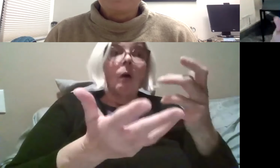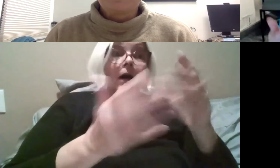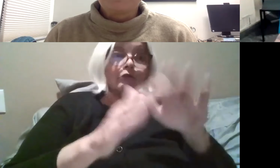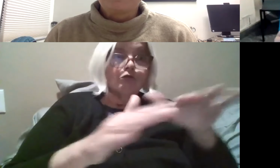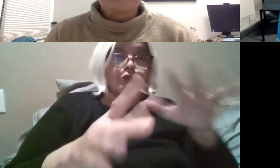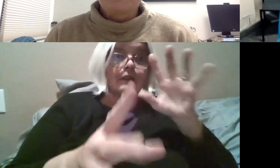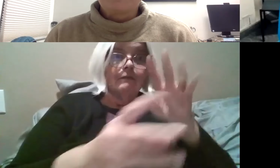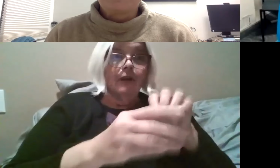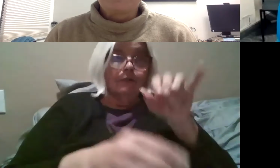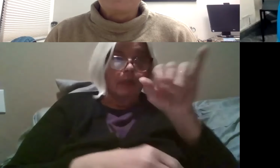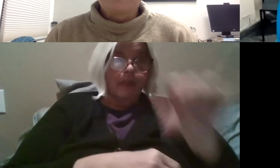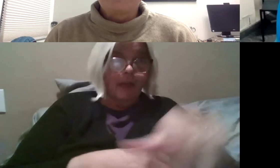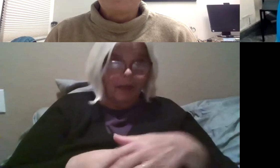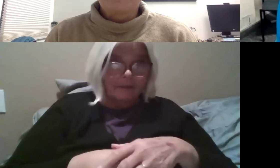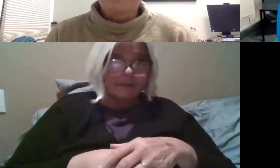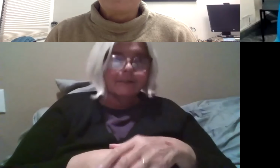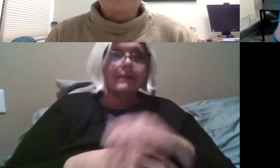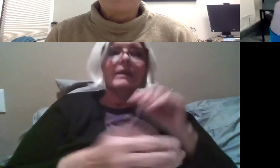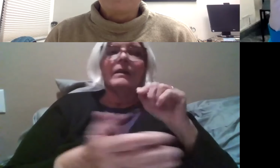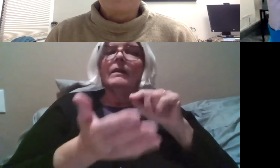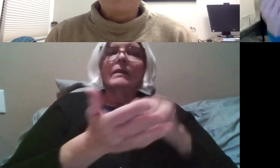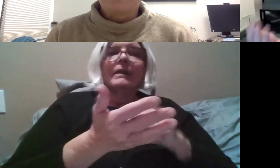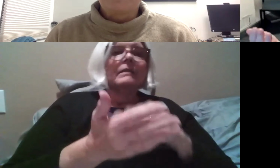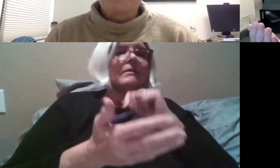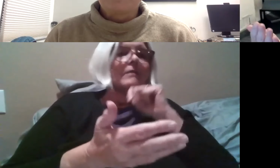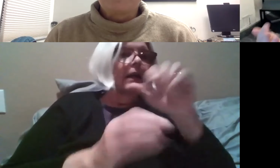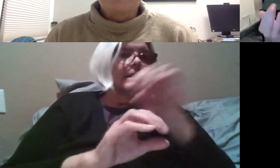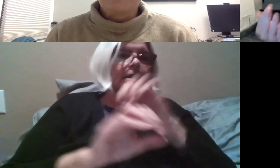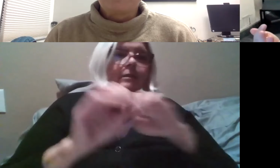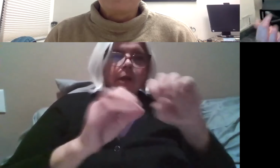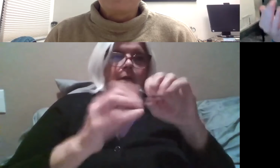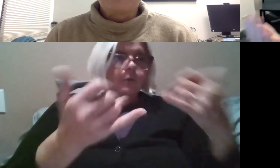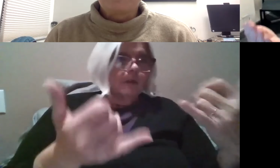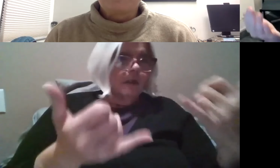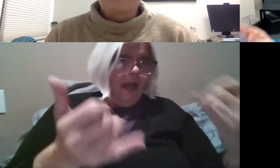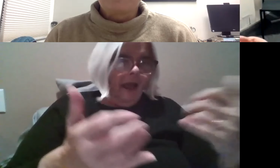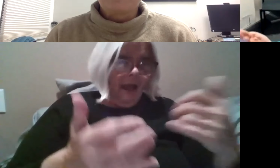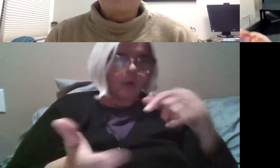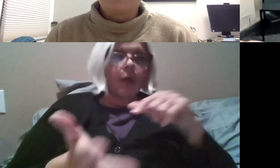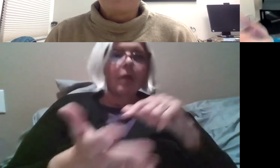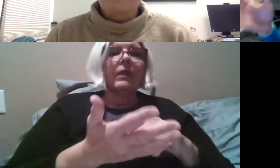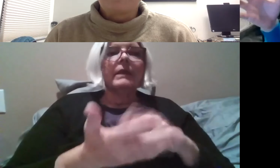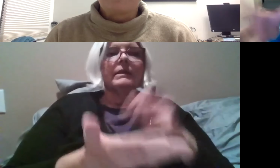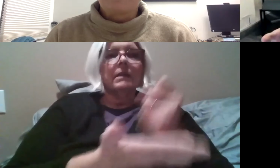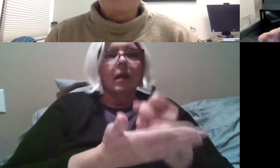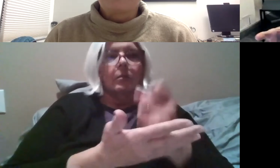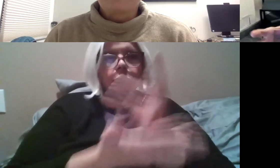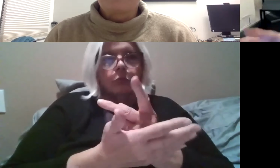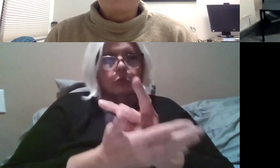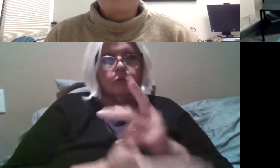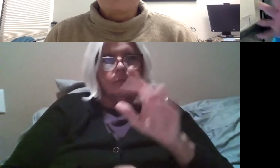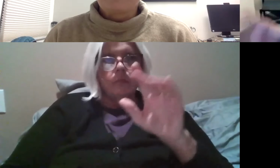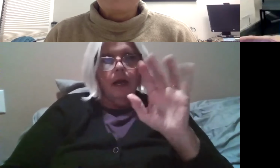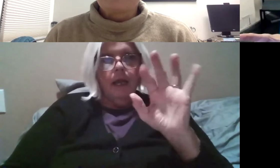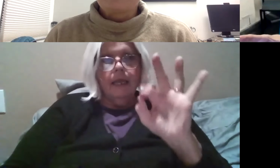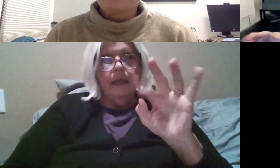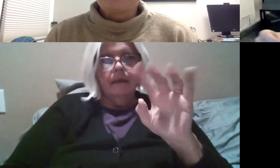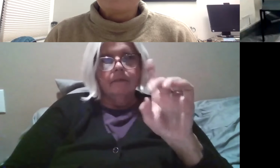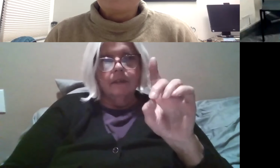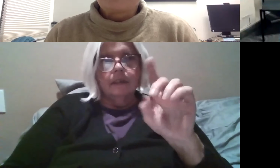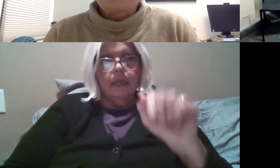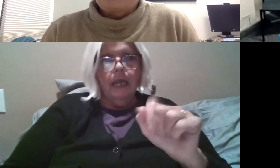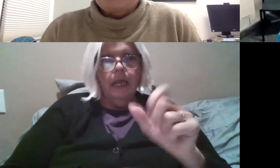been authorized for use by the FDA, and it has been recommended for use by the CDC for this age group. So it's not